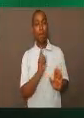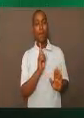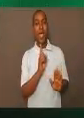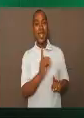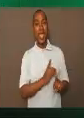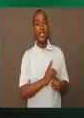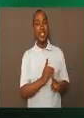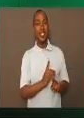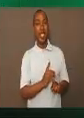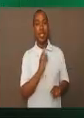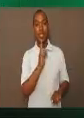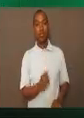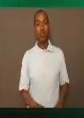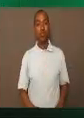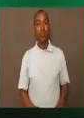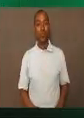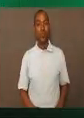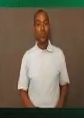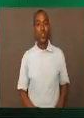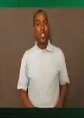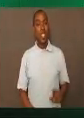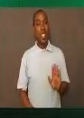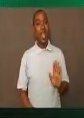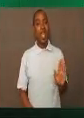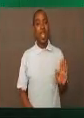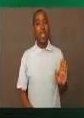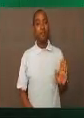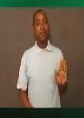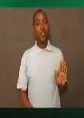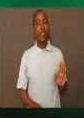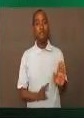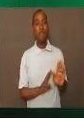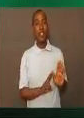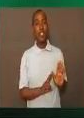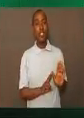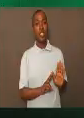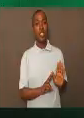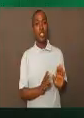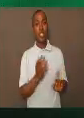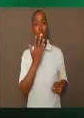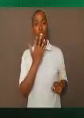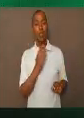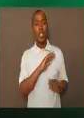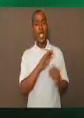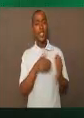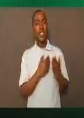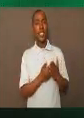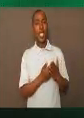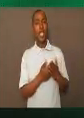one-way valve. The left ventricle pumps the blood throughout the